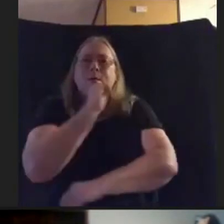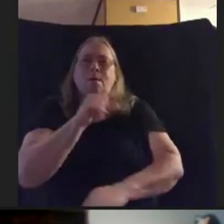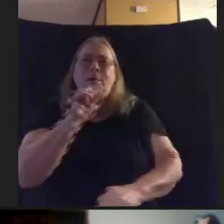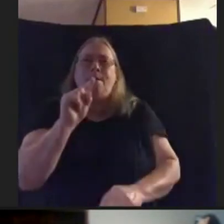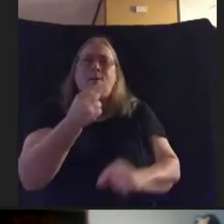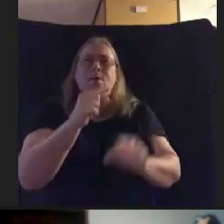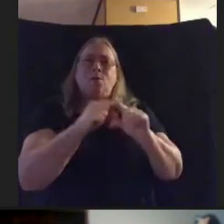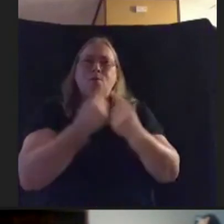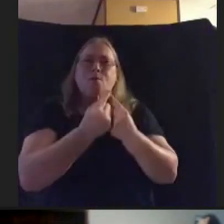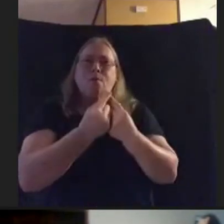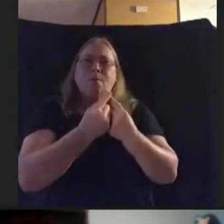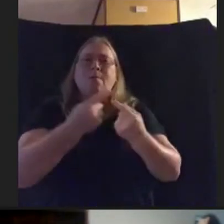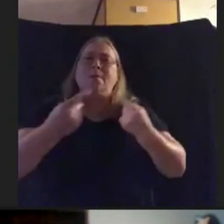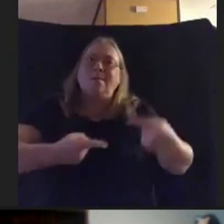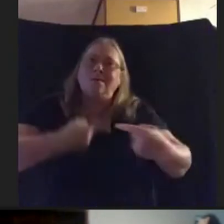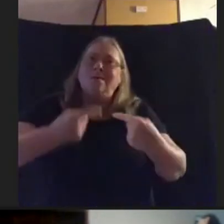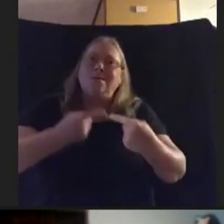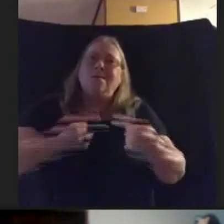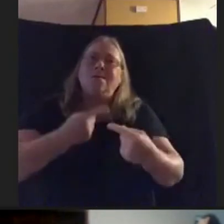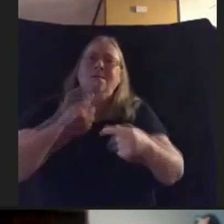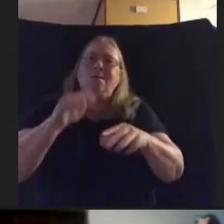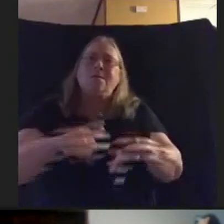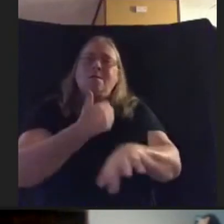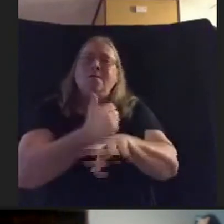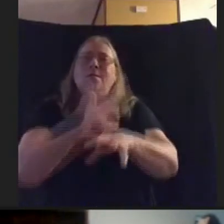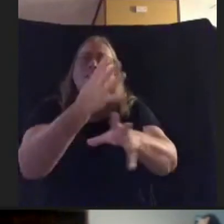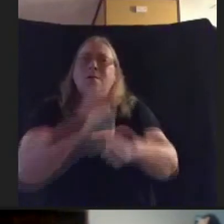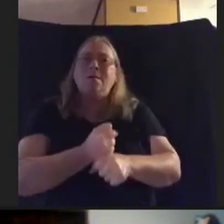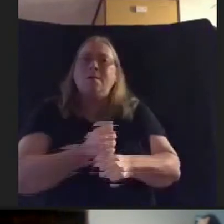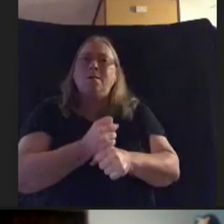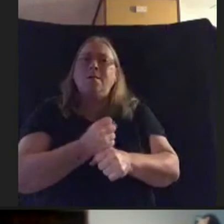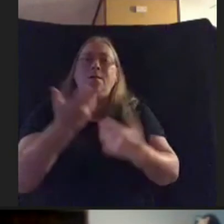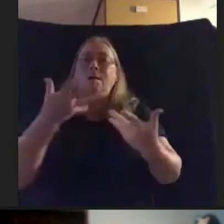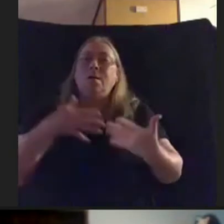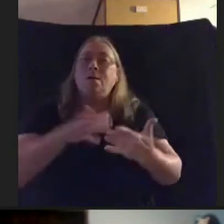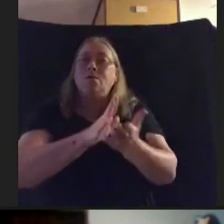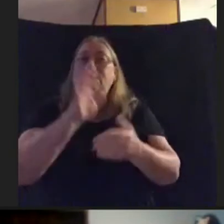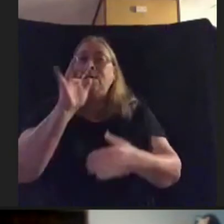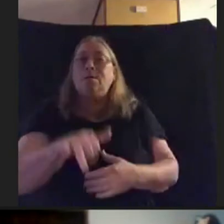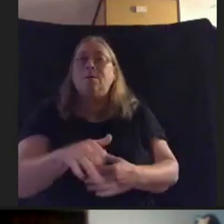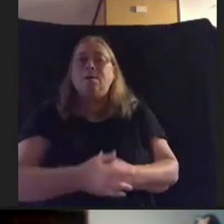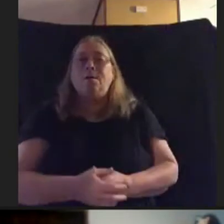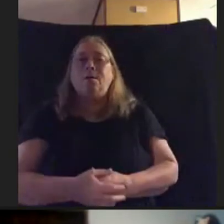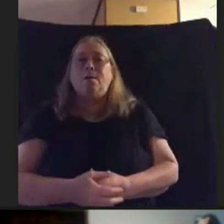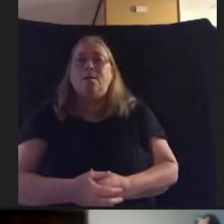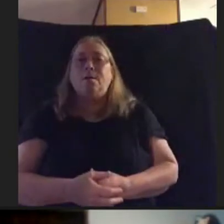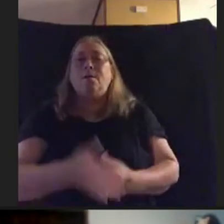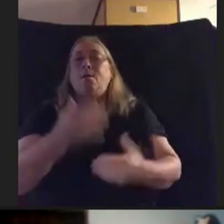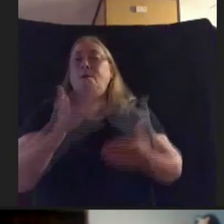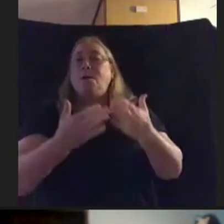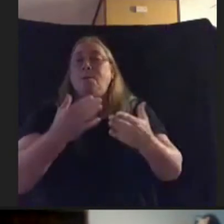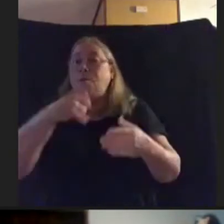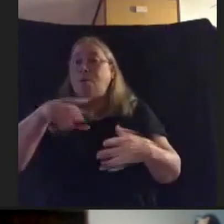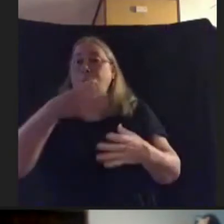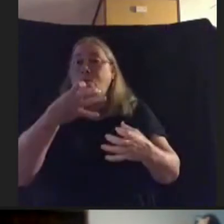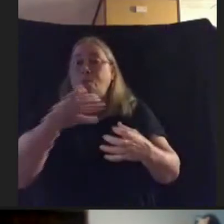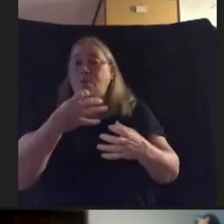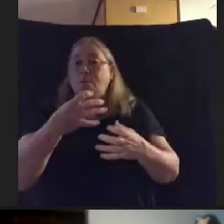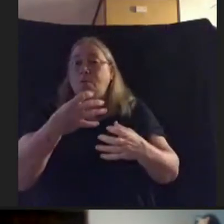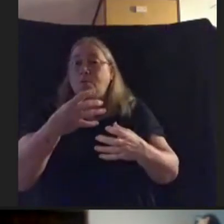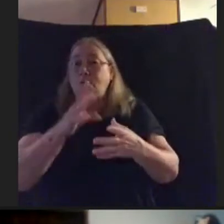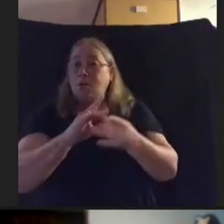get appointments? I think we've addressed that, but would any of you gentlemen want to say anything more about it?